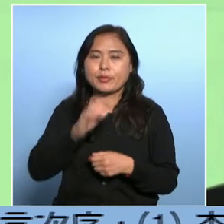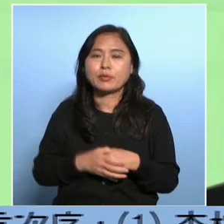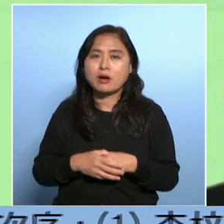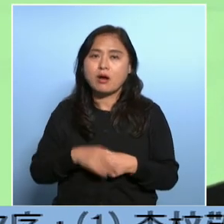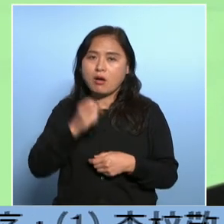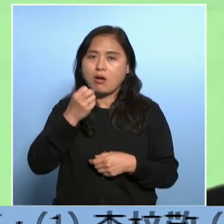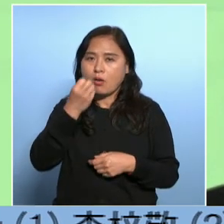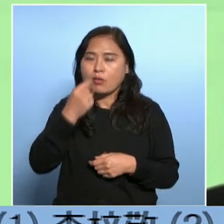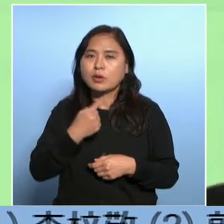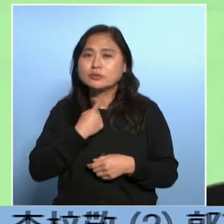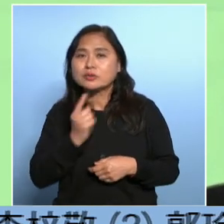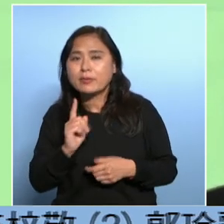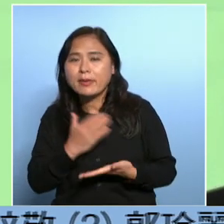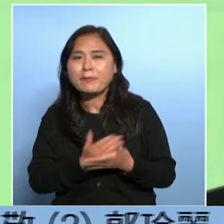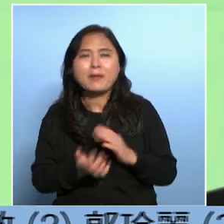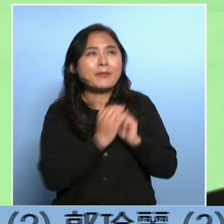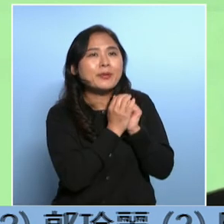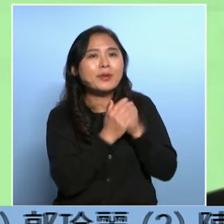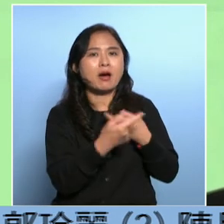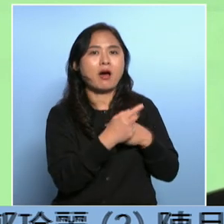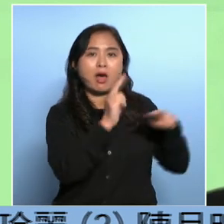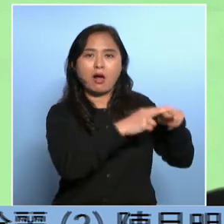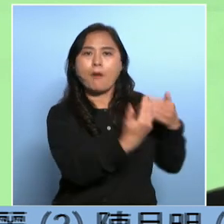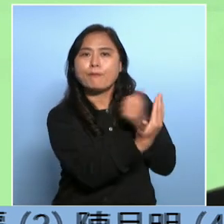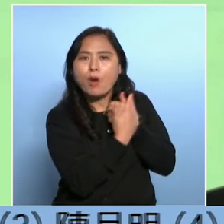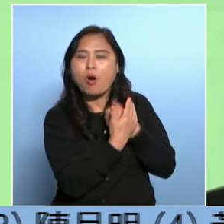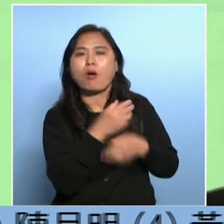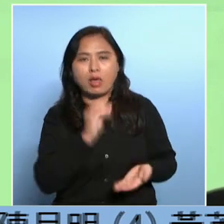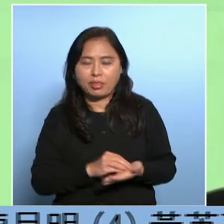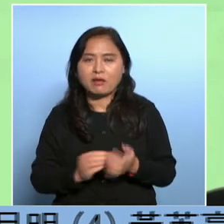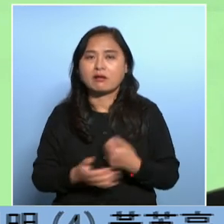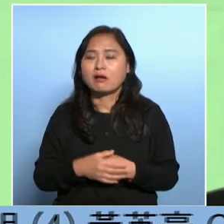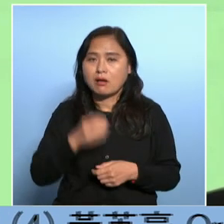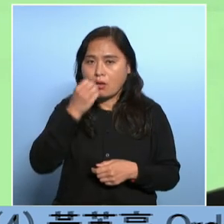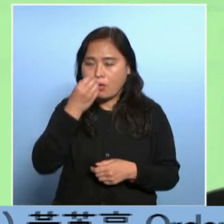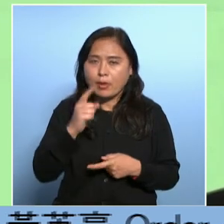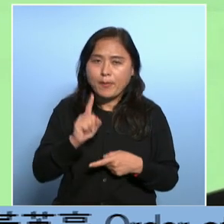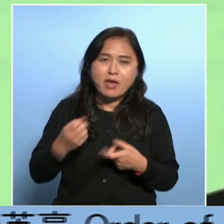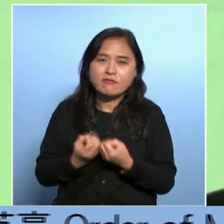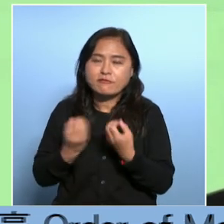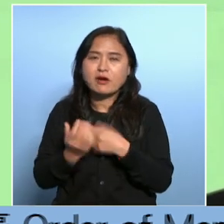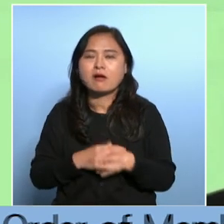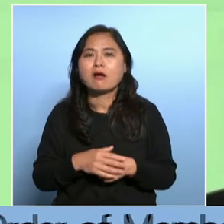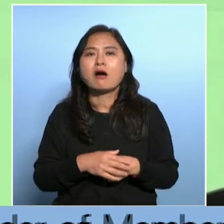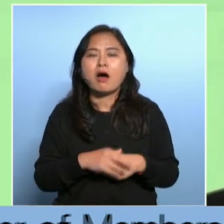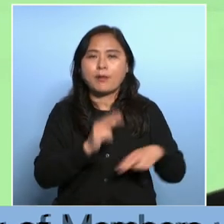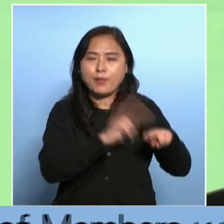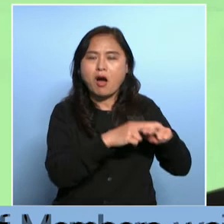And every time when we want something from the central government, we would get